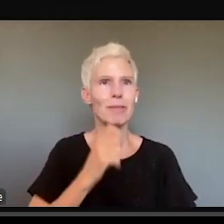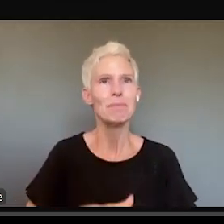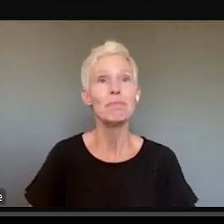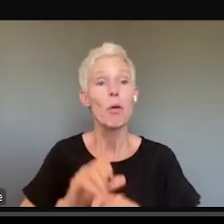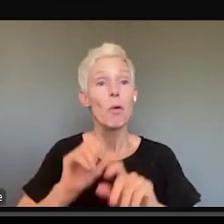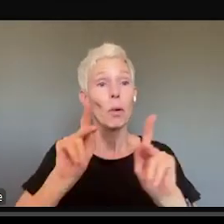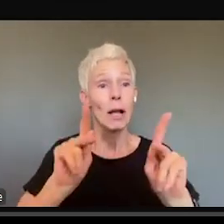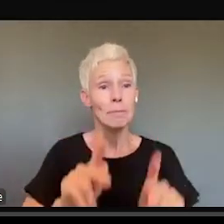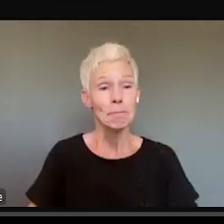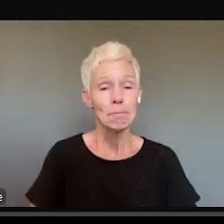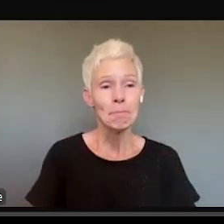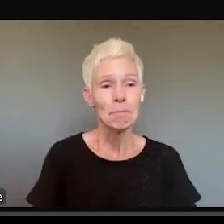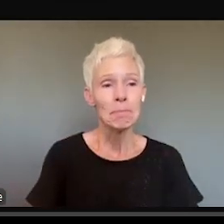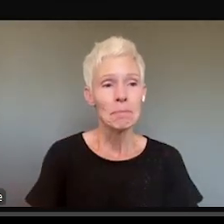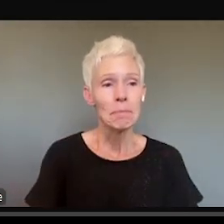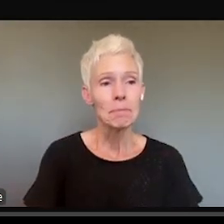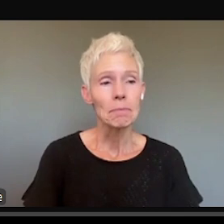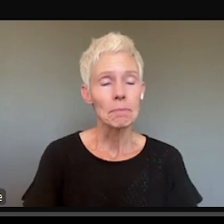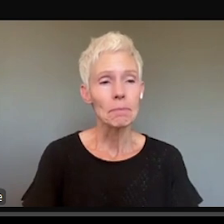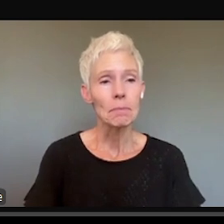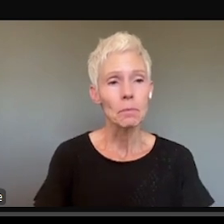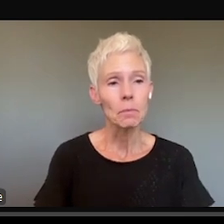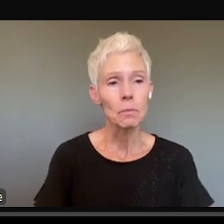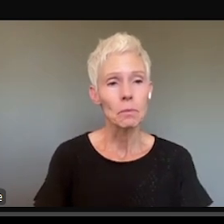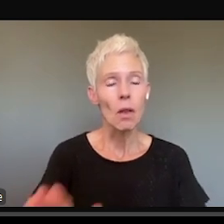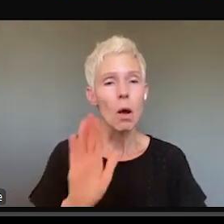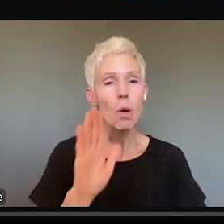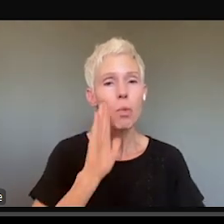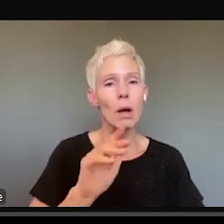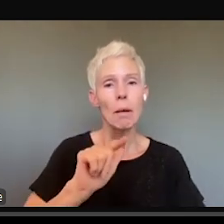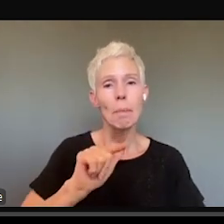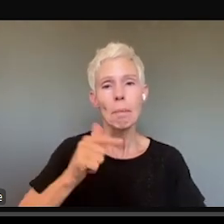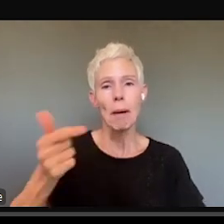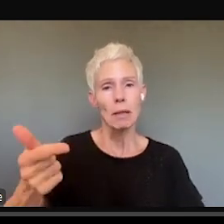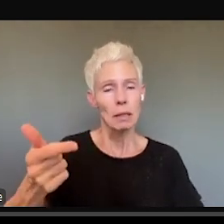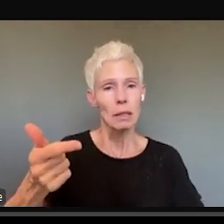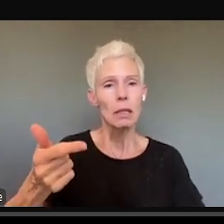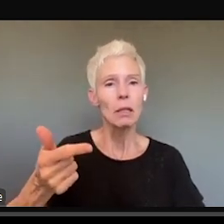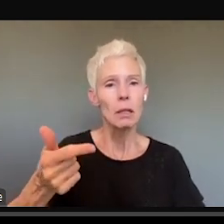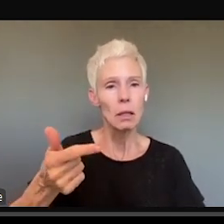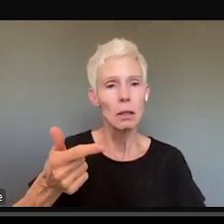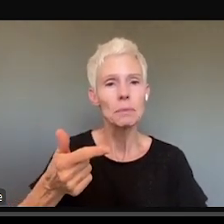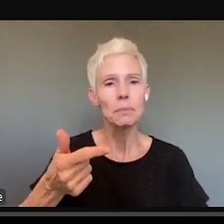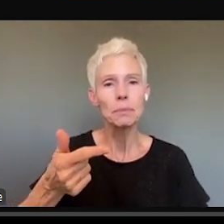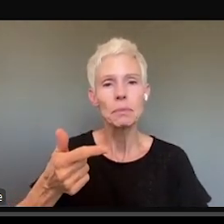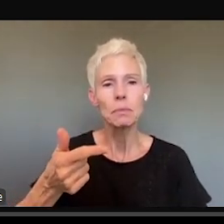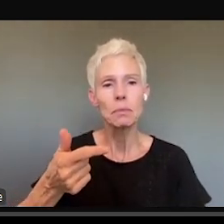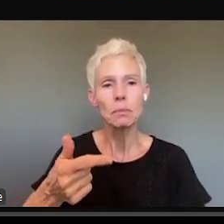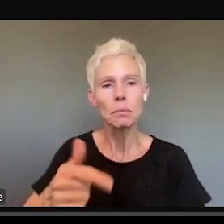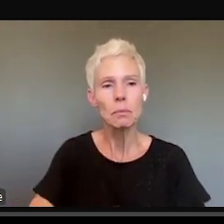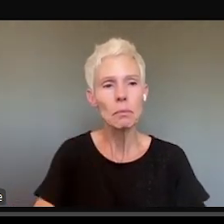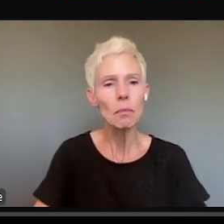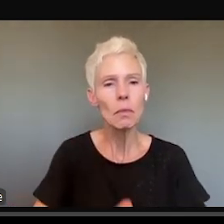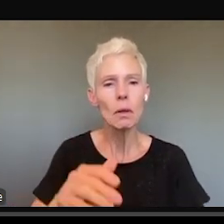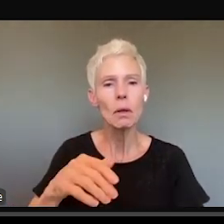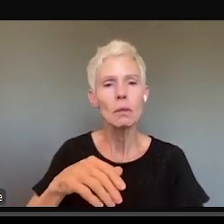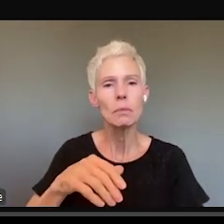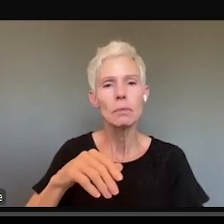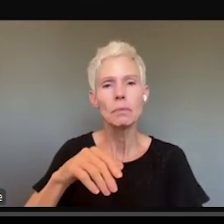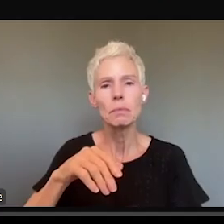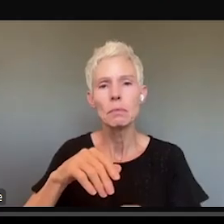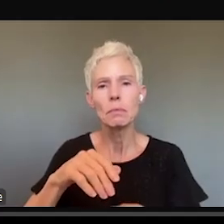right. So I'm going to pass this to Helen Littrell, who